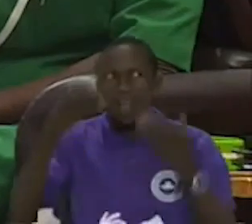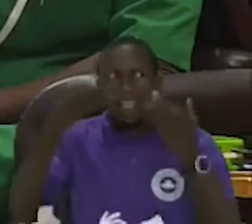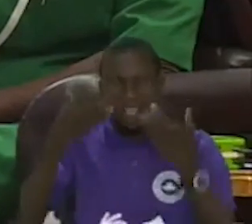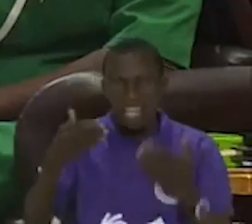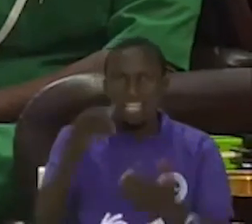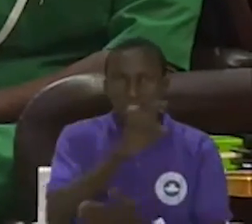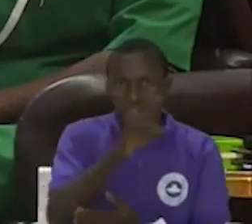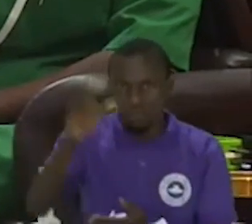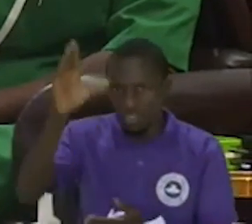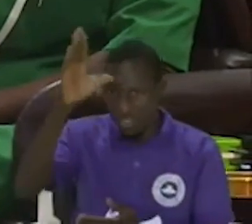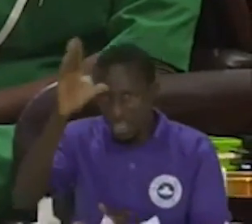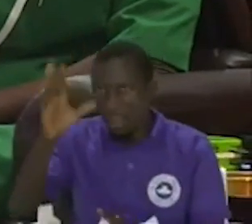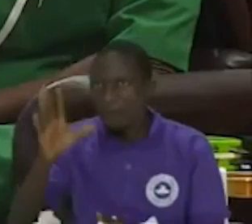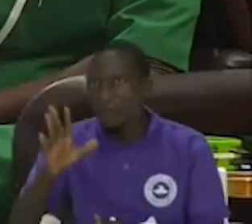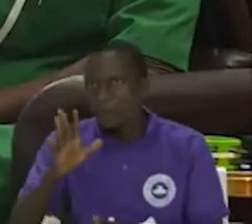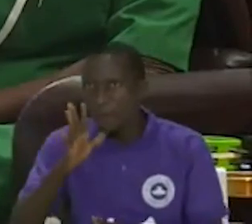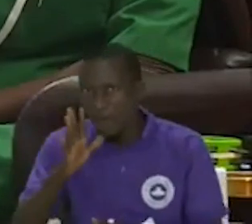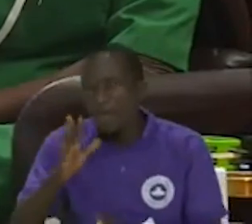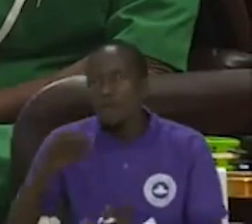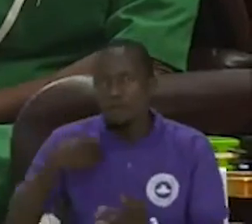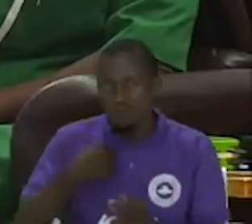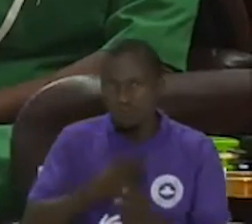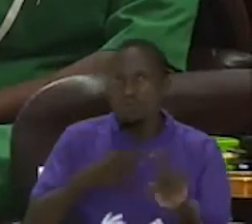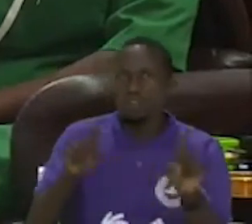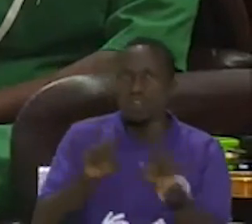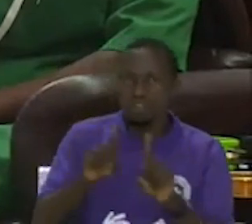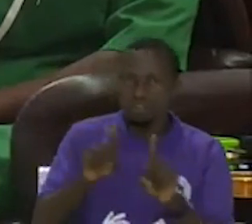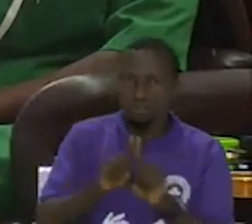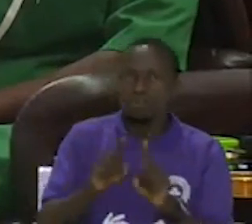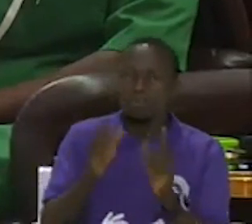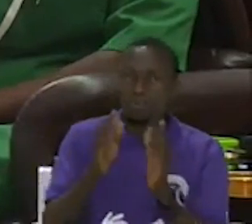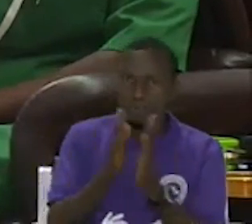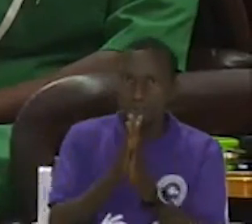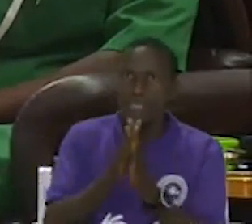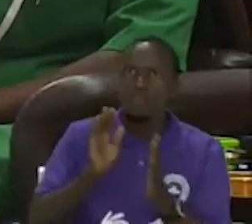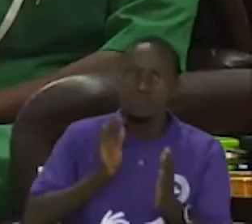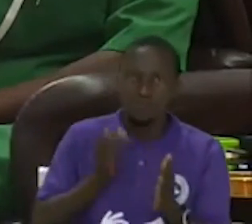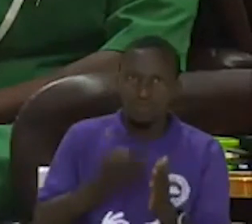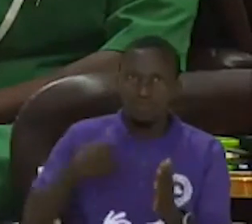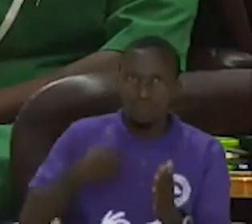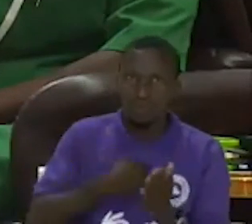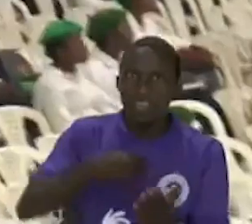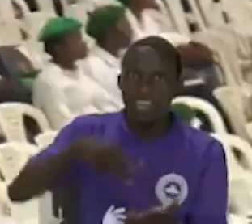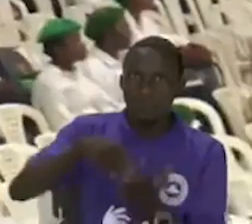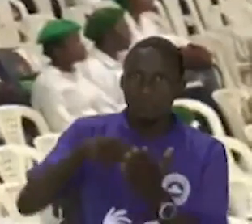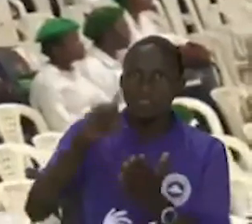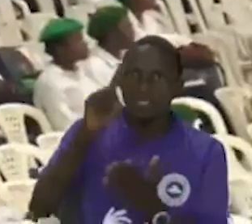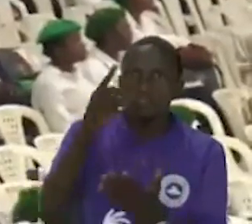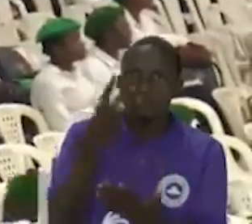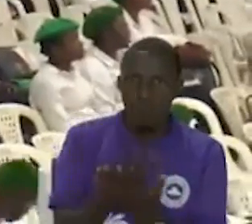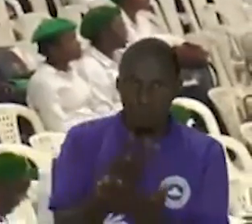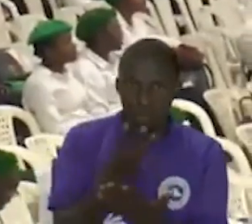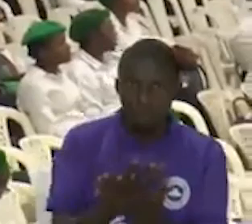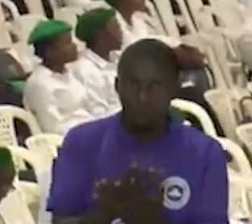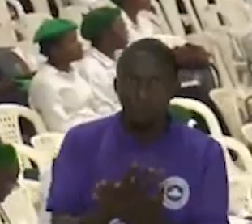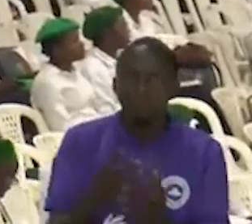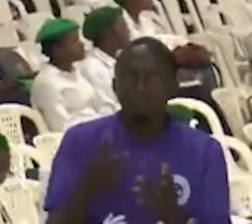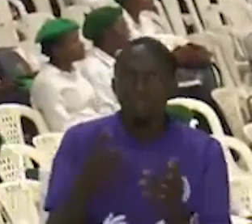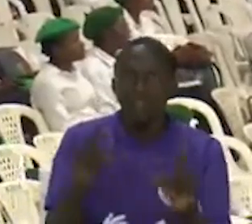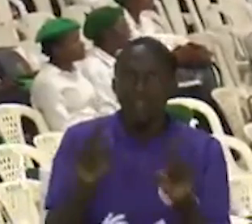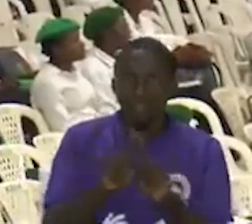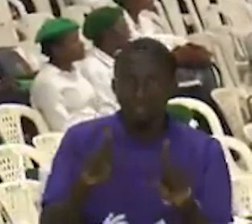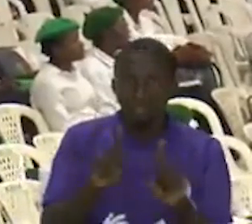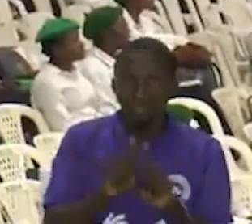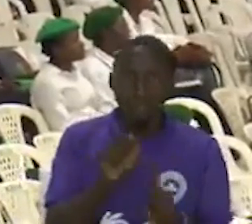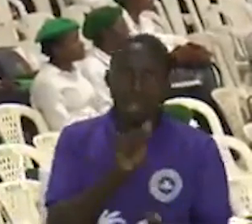ma. It is our prayer that we will always represent you well in the name of Jesus. Permit me also to appreciate